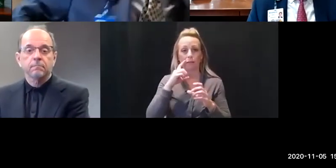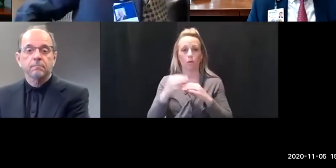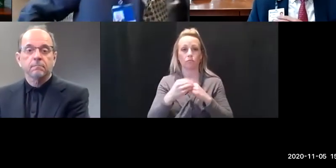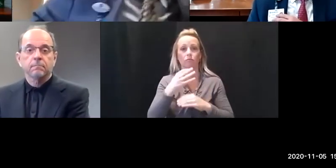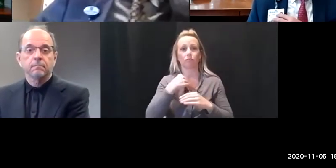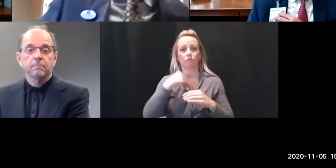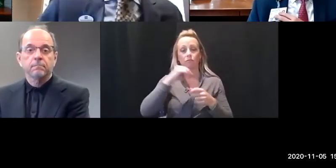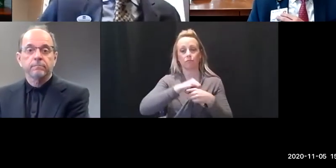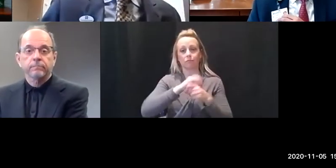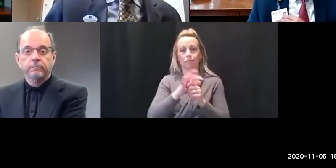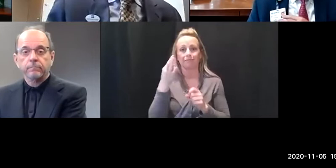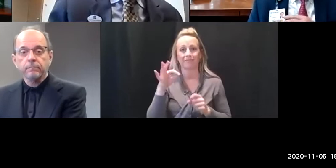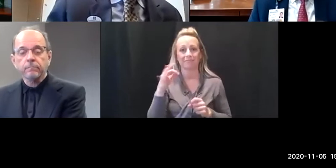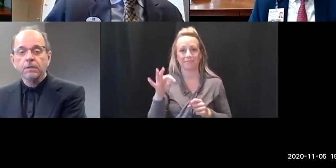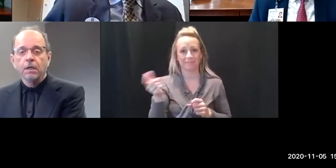Ed Rivers.